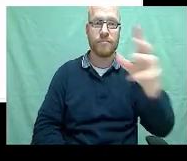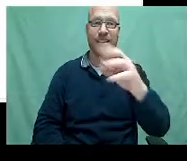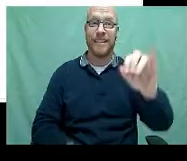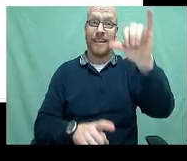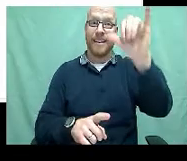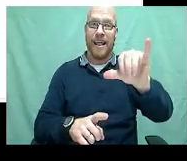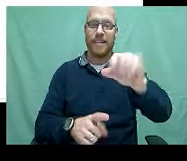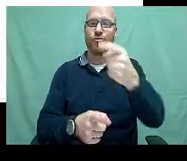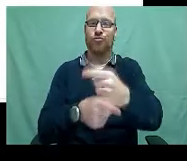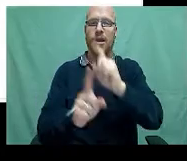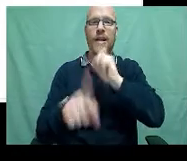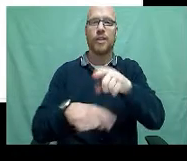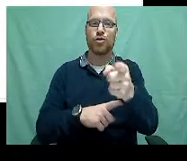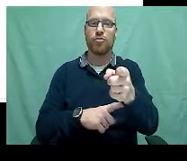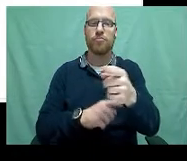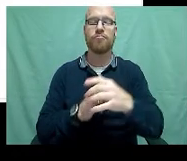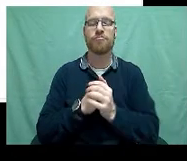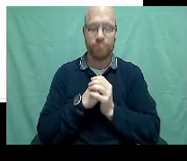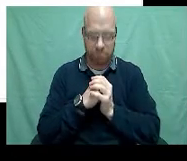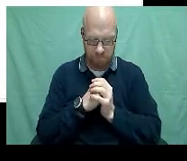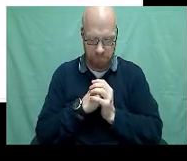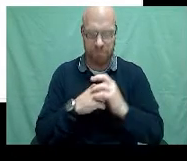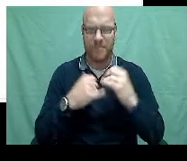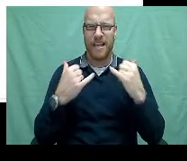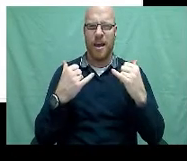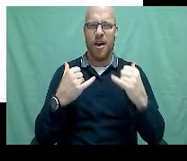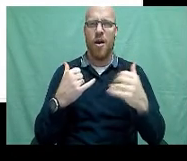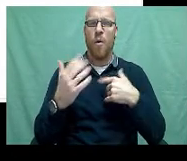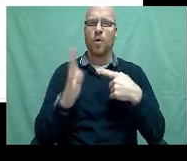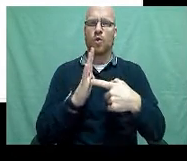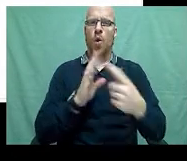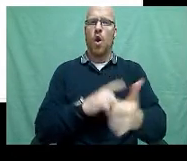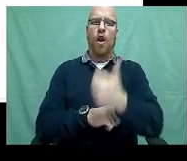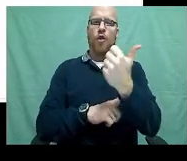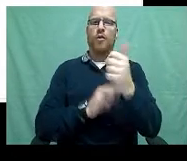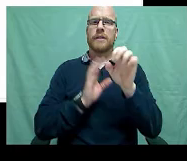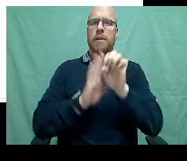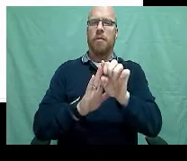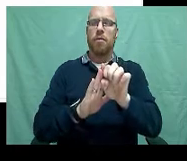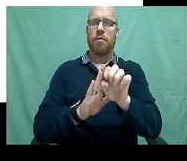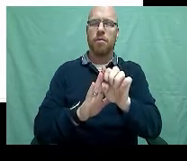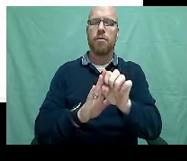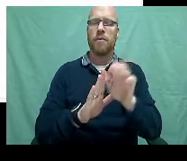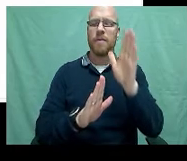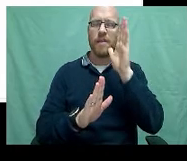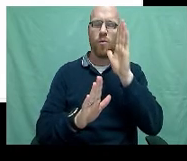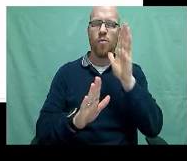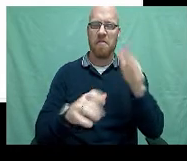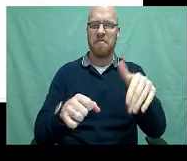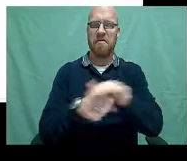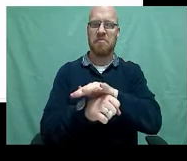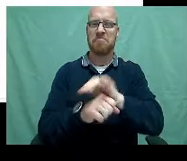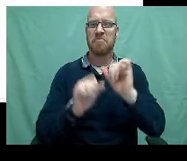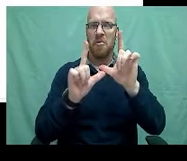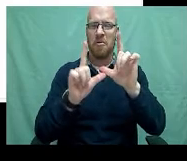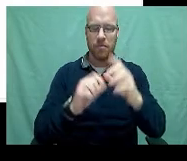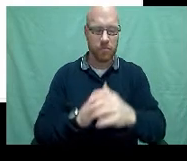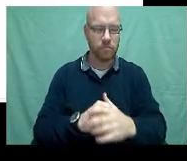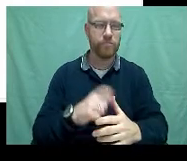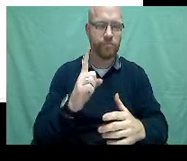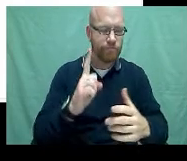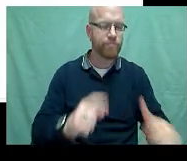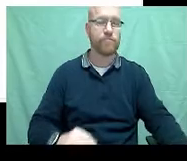and this is the correct answer okay i have another example to show you um that will complete the vlog